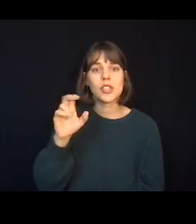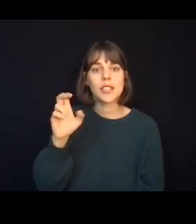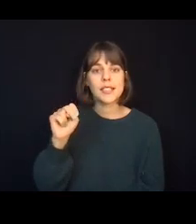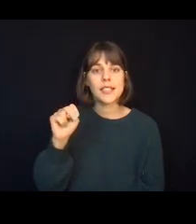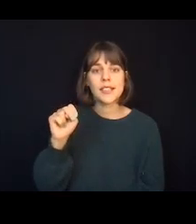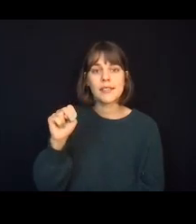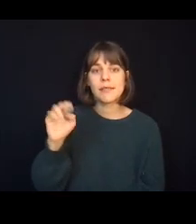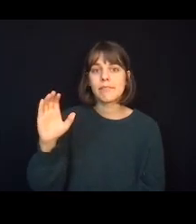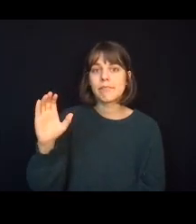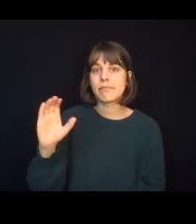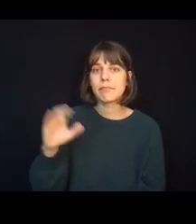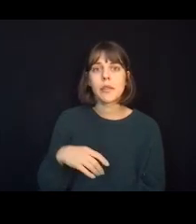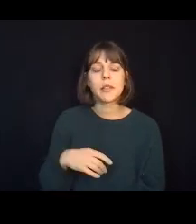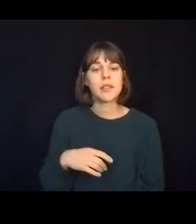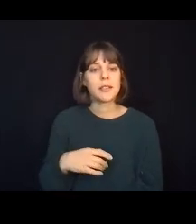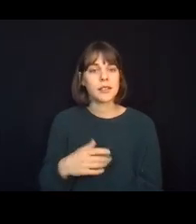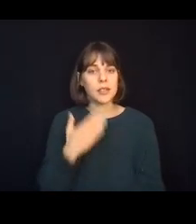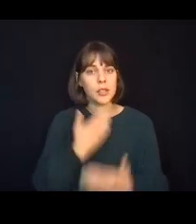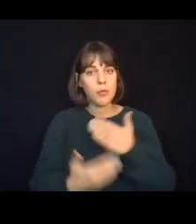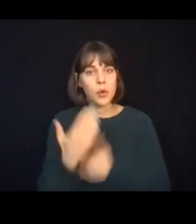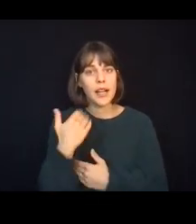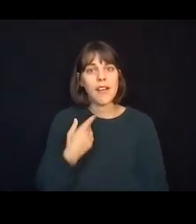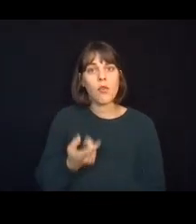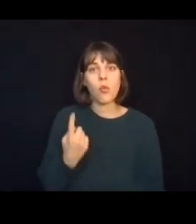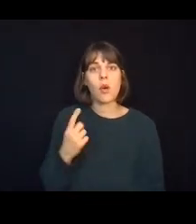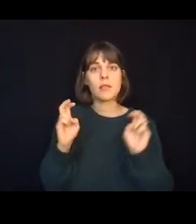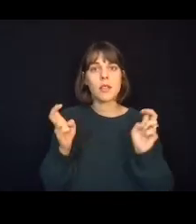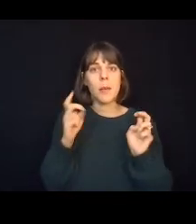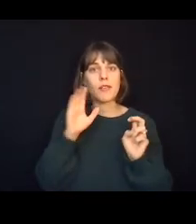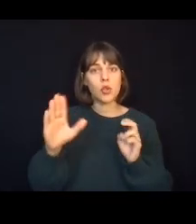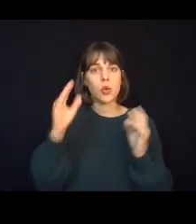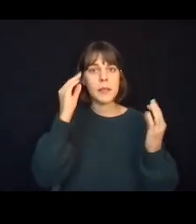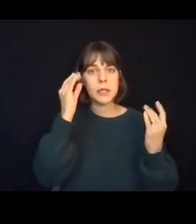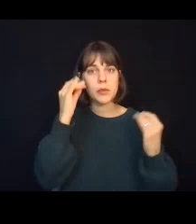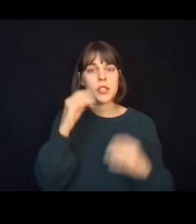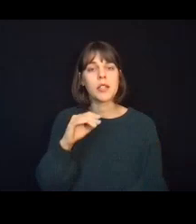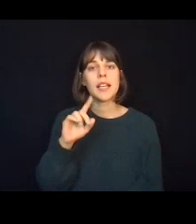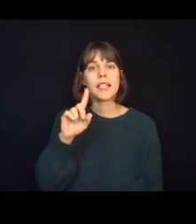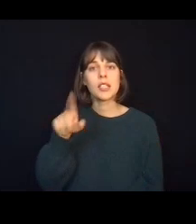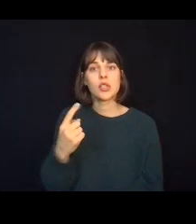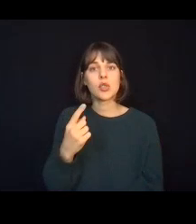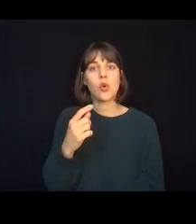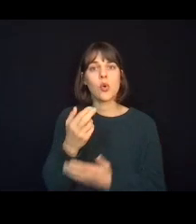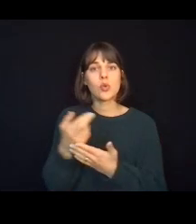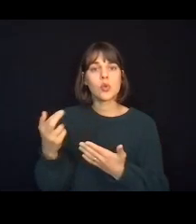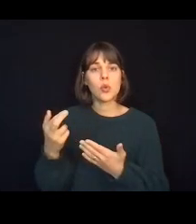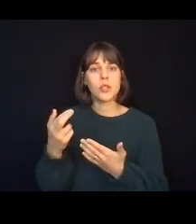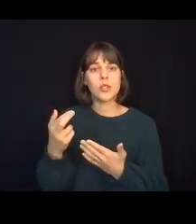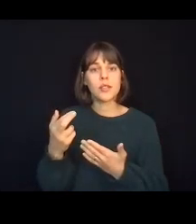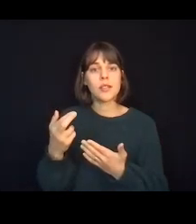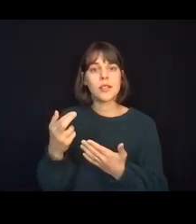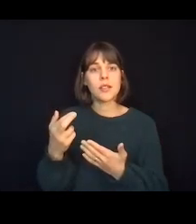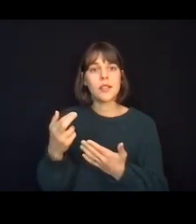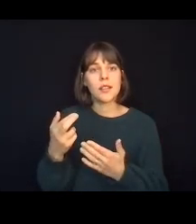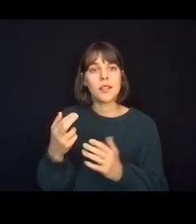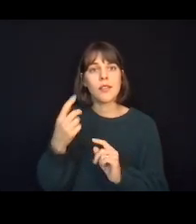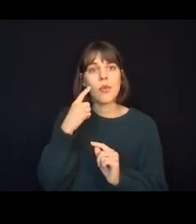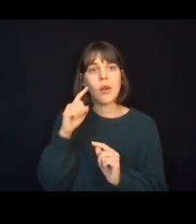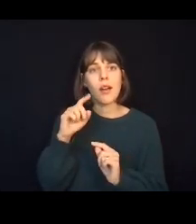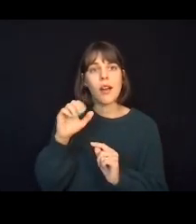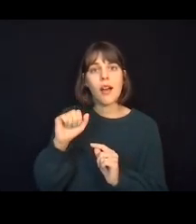Thank you, and good morning, committee members. I have one item today for your consideration. This was a sole source procurement. These are for blower auxiliary